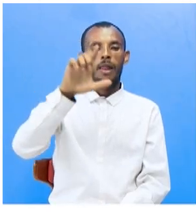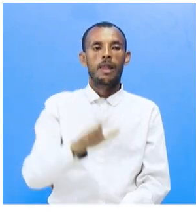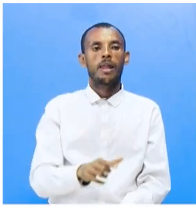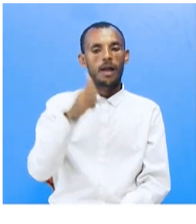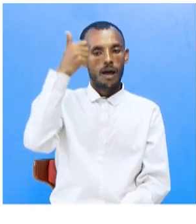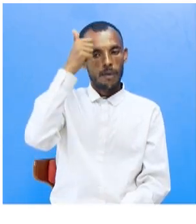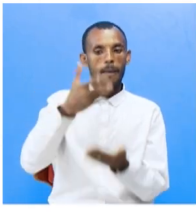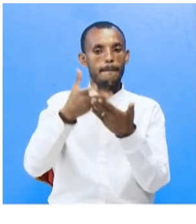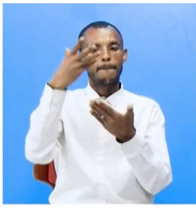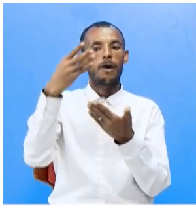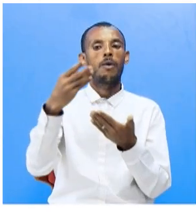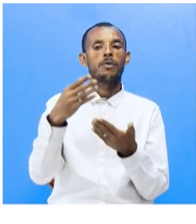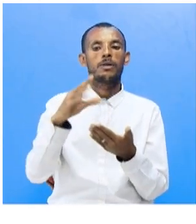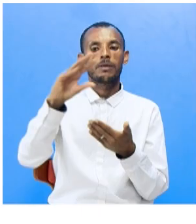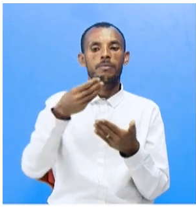bought